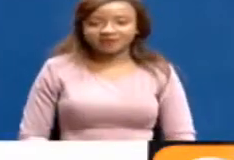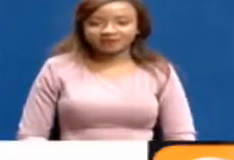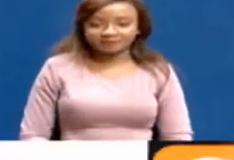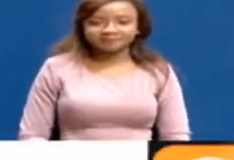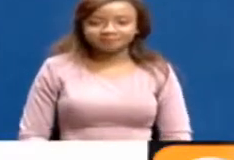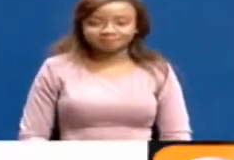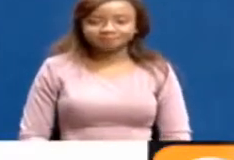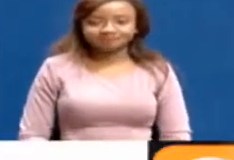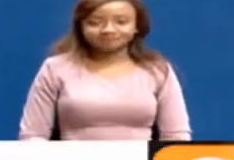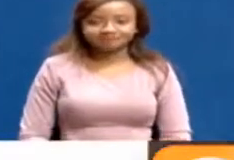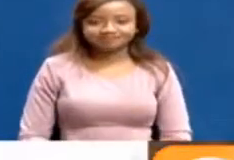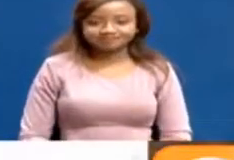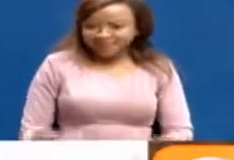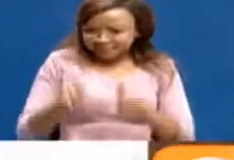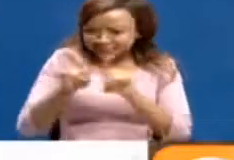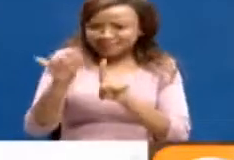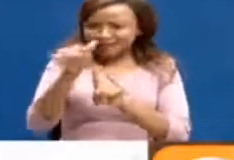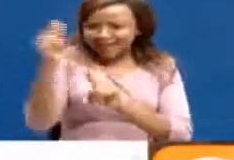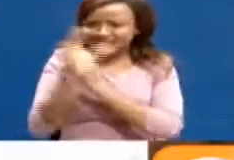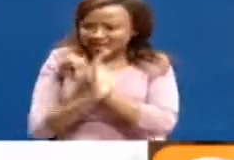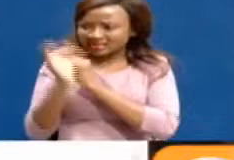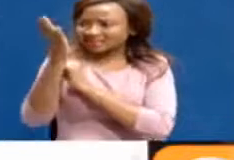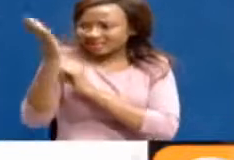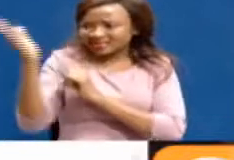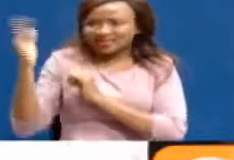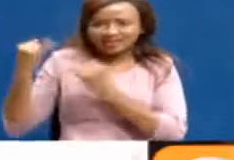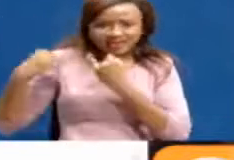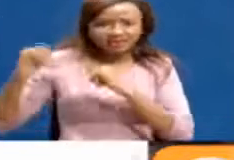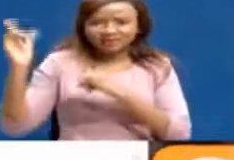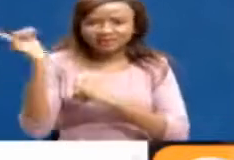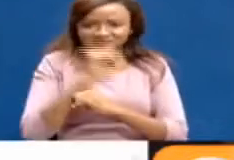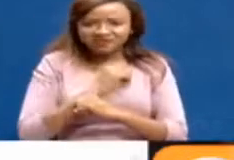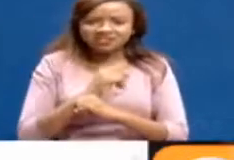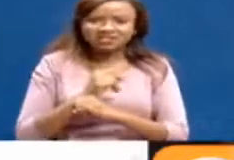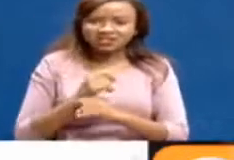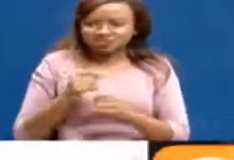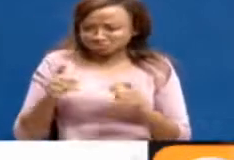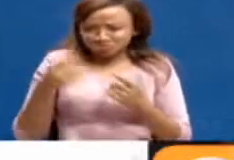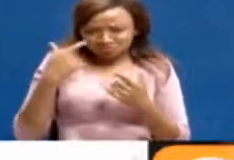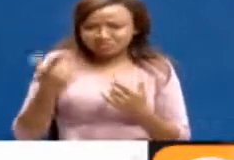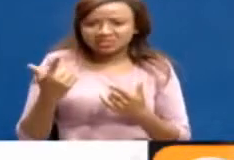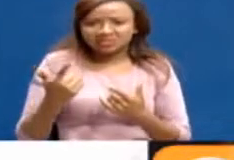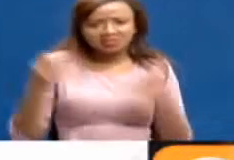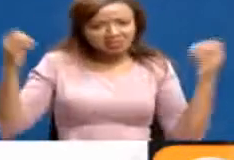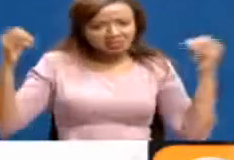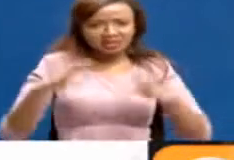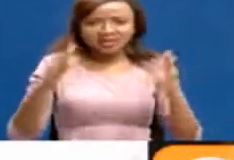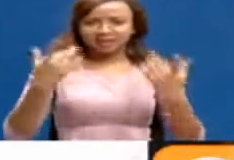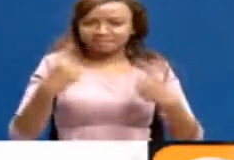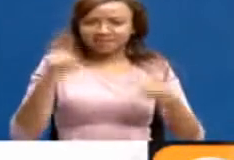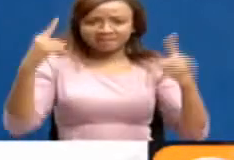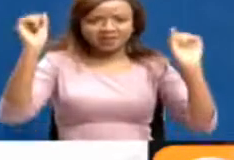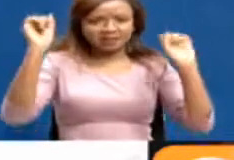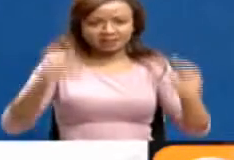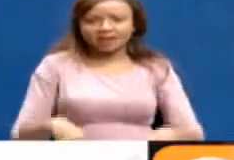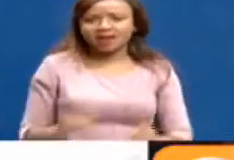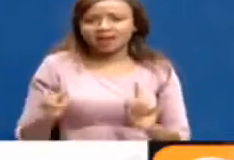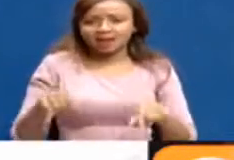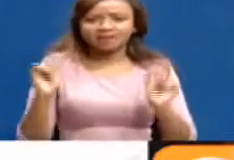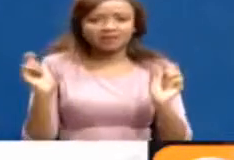shows you that it's practical. Maybe those jurisdictions have a different economic structure, but Jeff, we cannot say that it cannot be